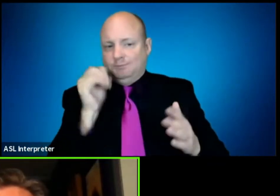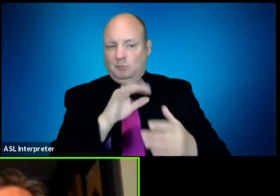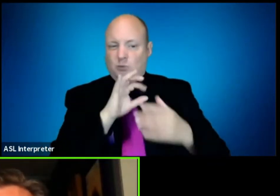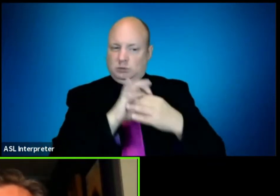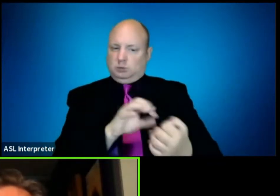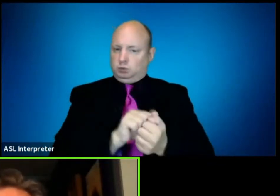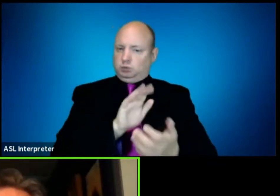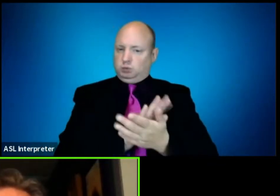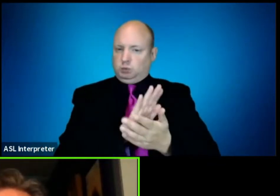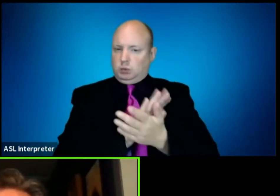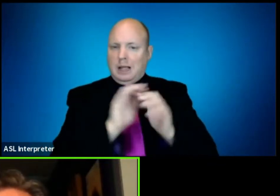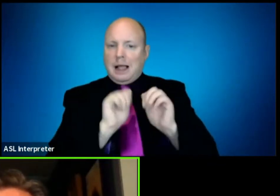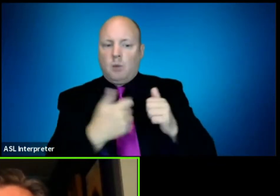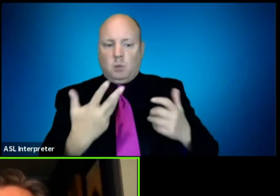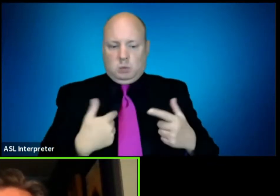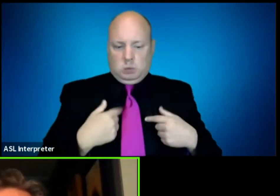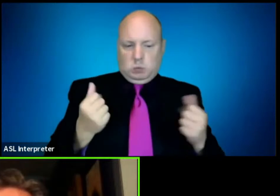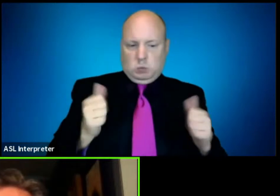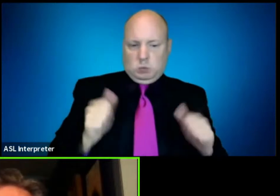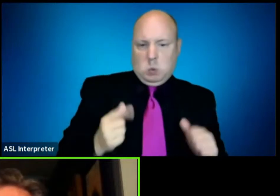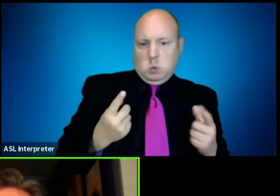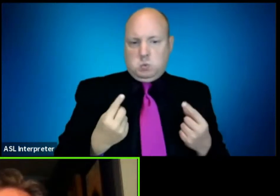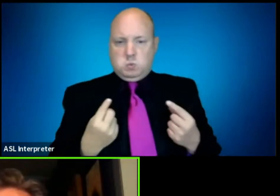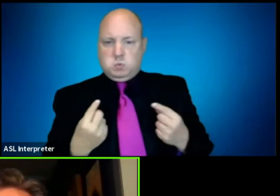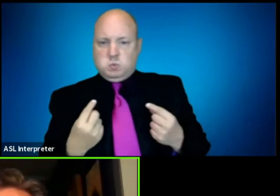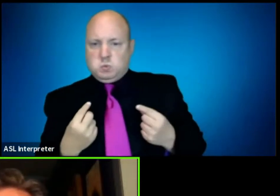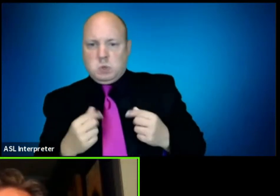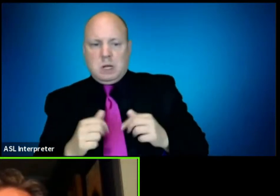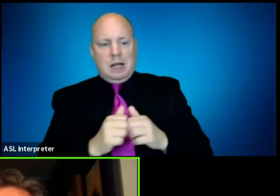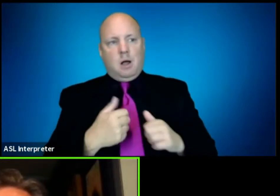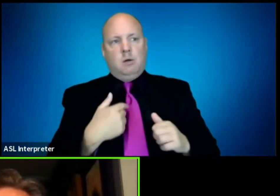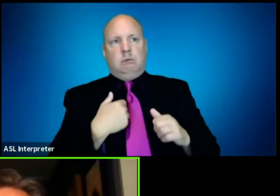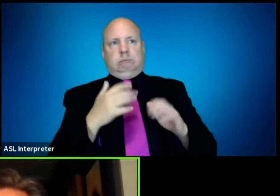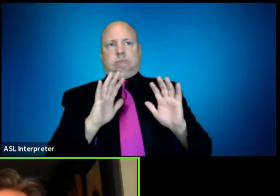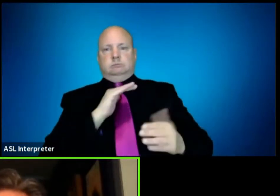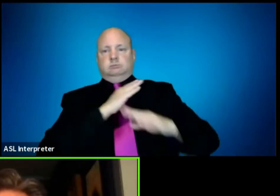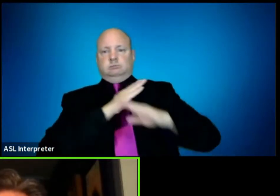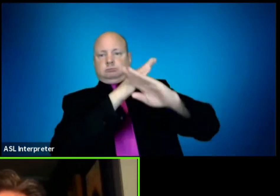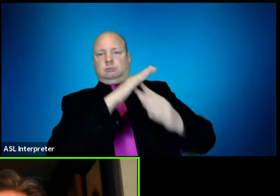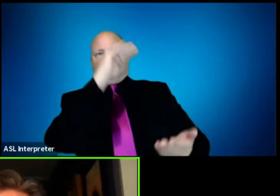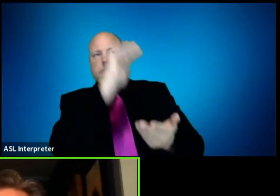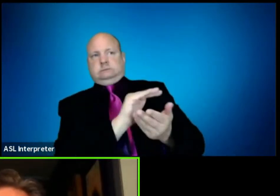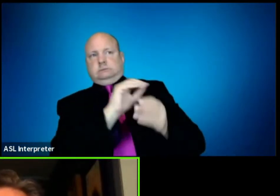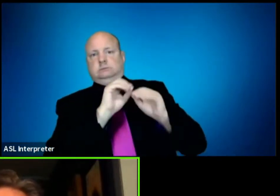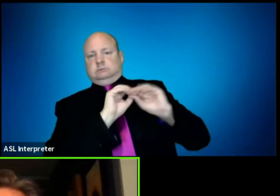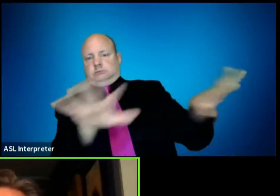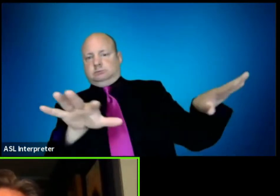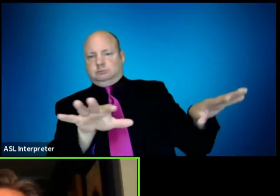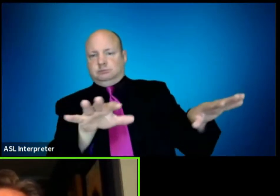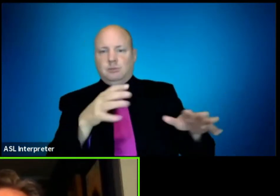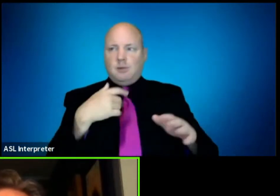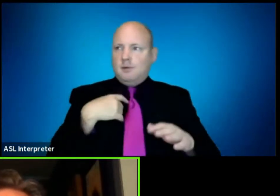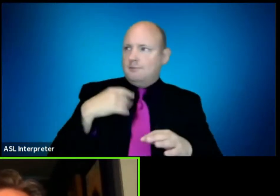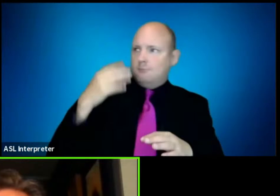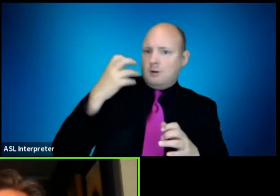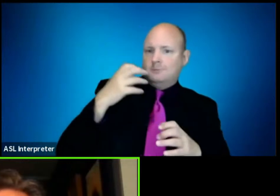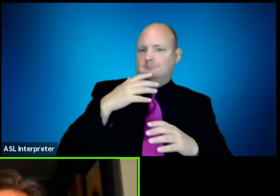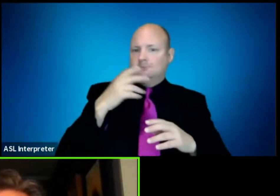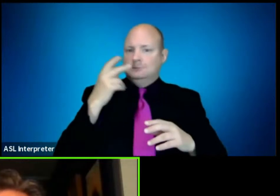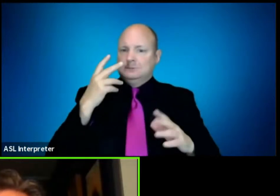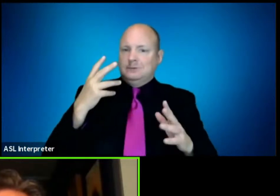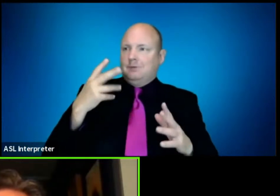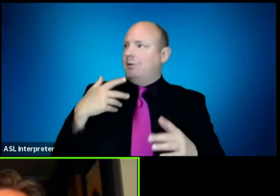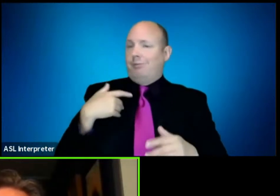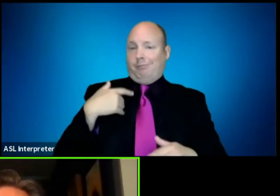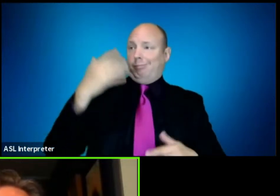community, can lessen the likelihood that a student or a teacher may get COVID and may present to school. This is a difficult time as we go back